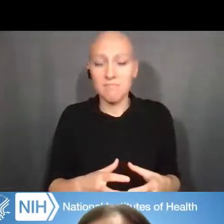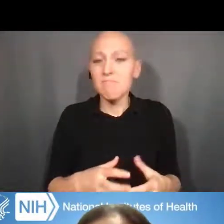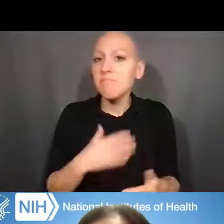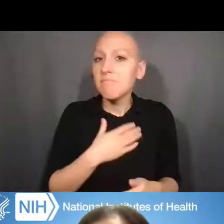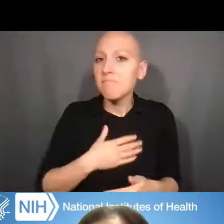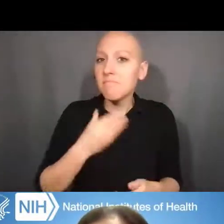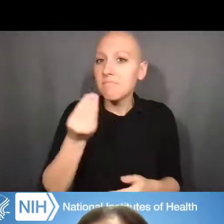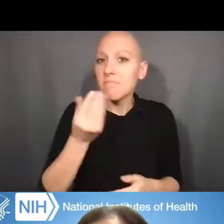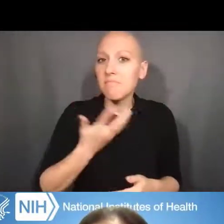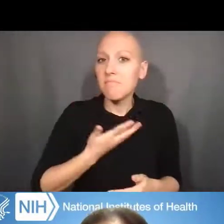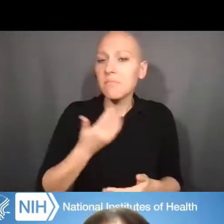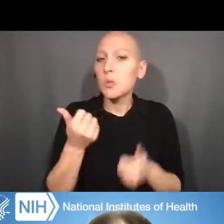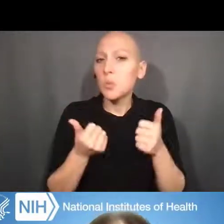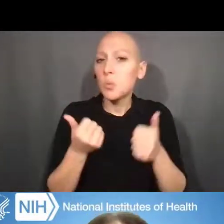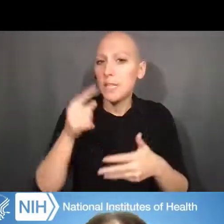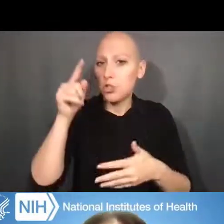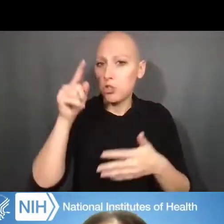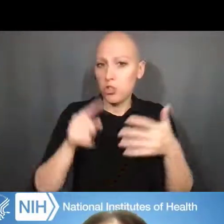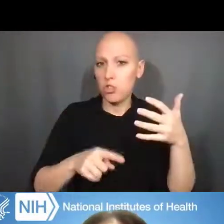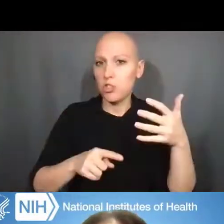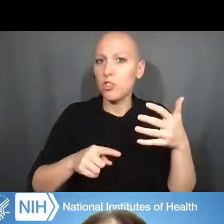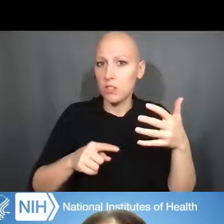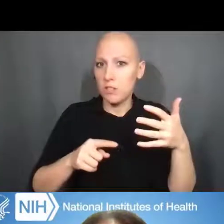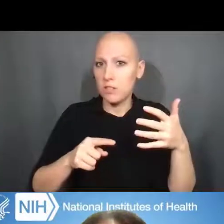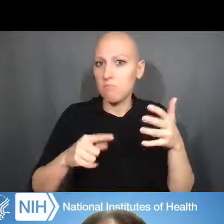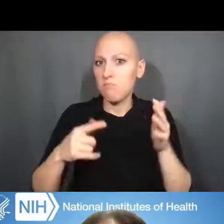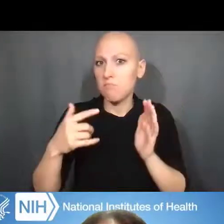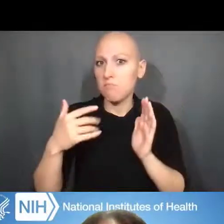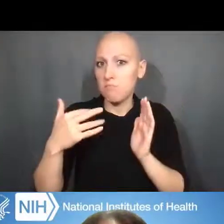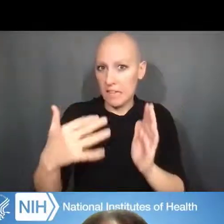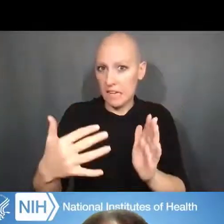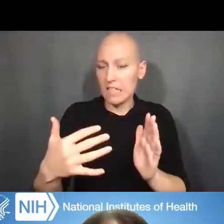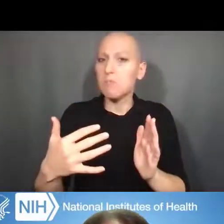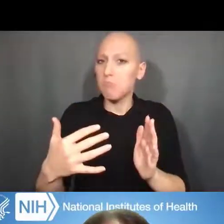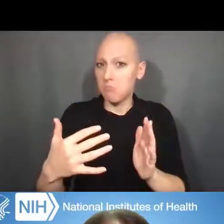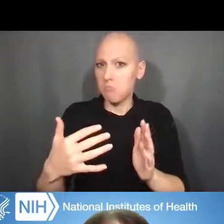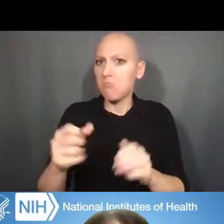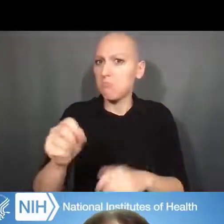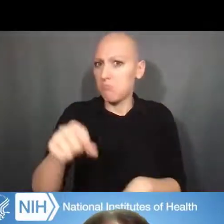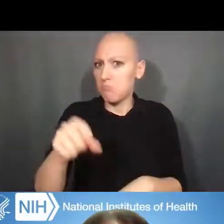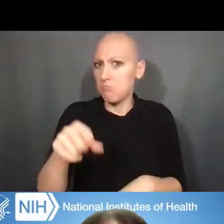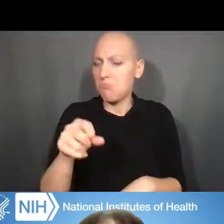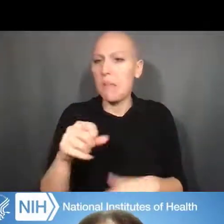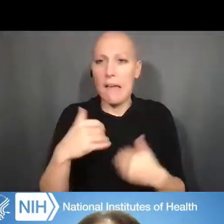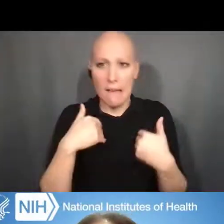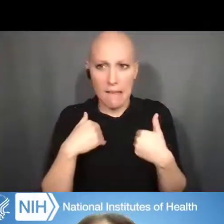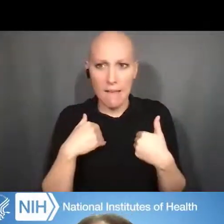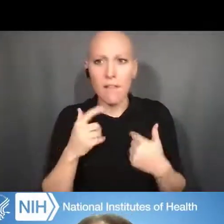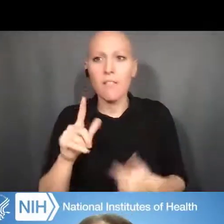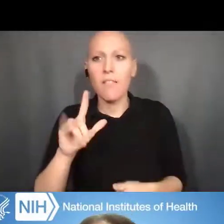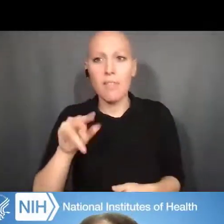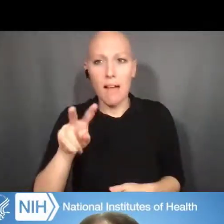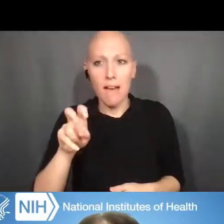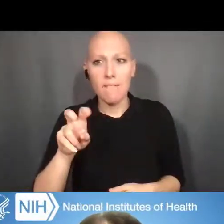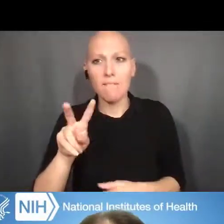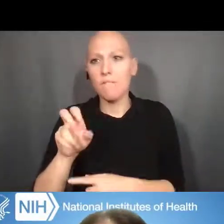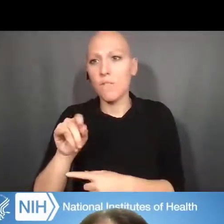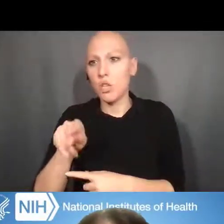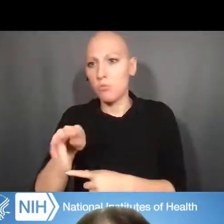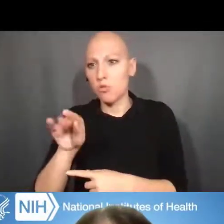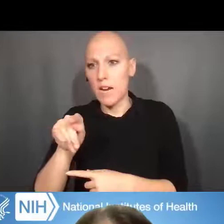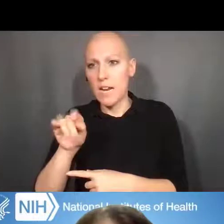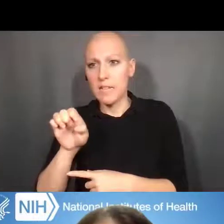which studies do you think involve the use of live vertebrate animals? Is it A,